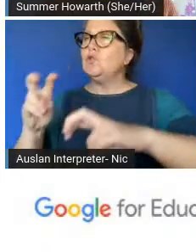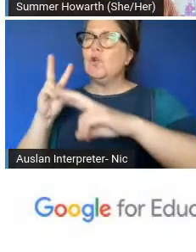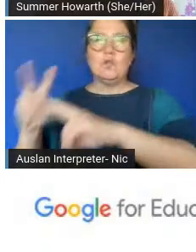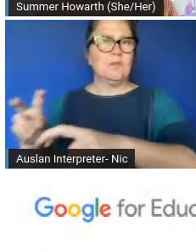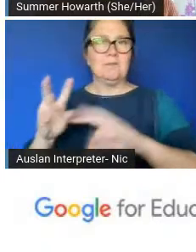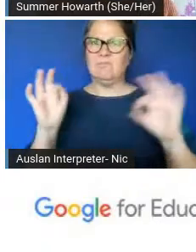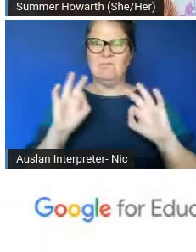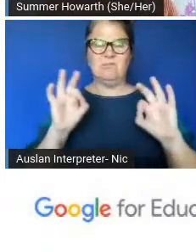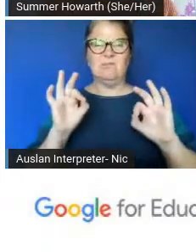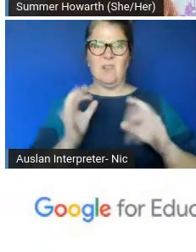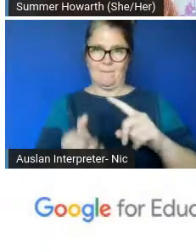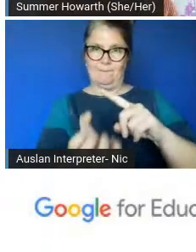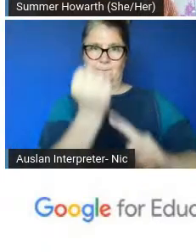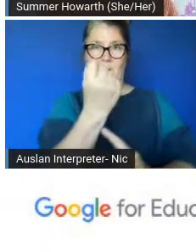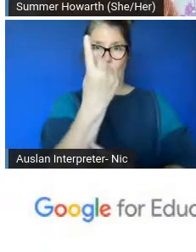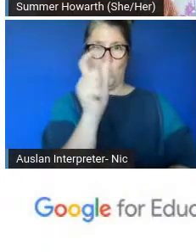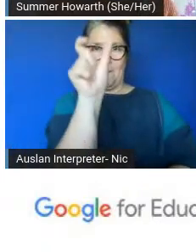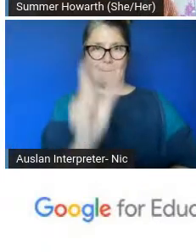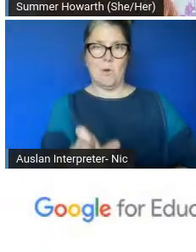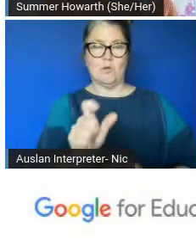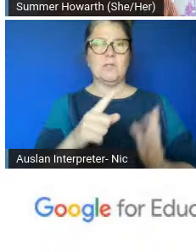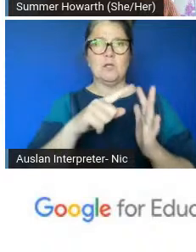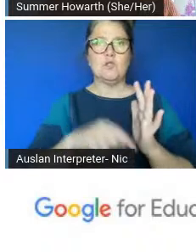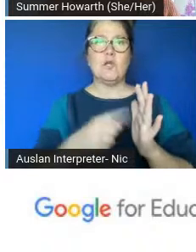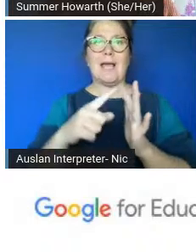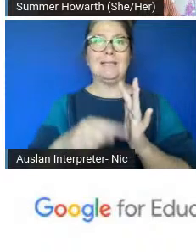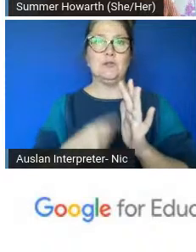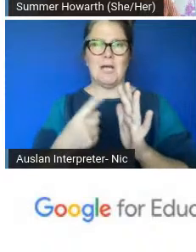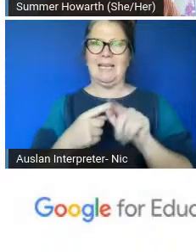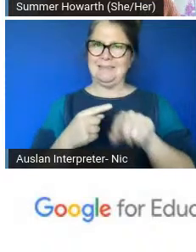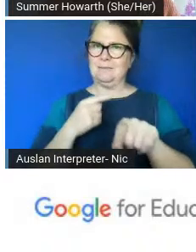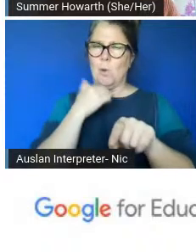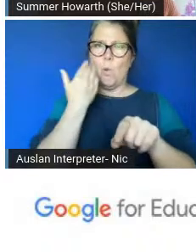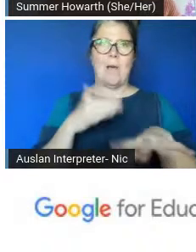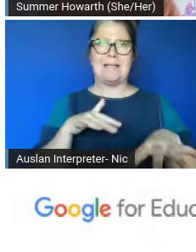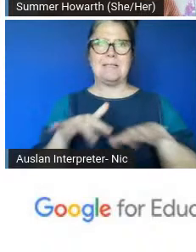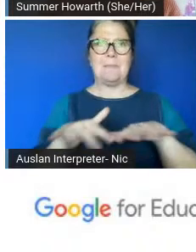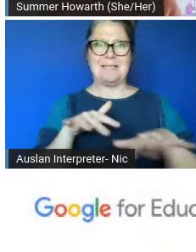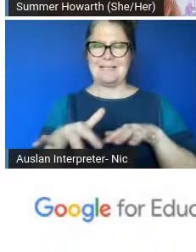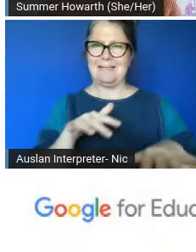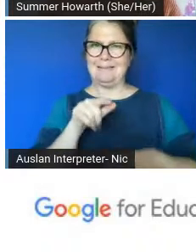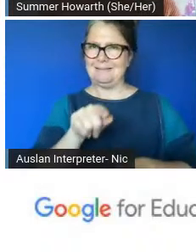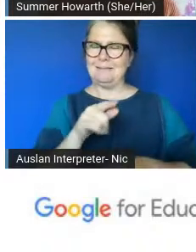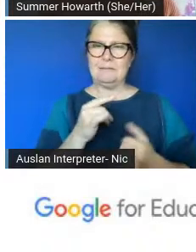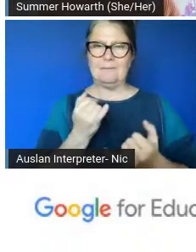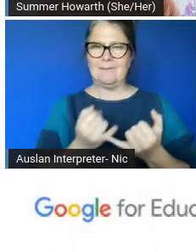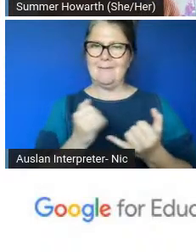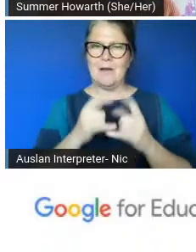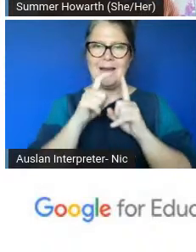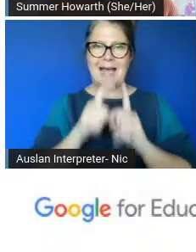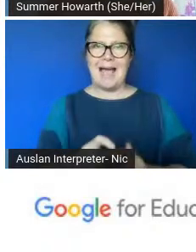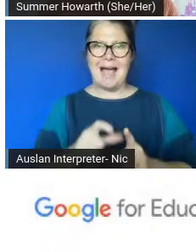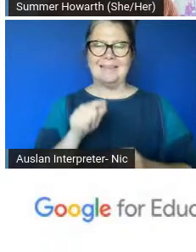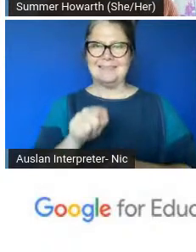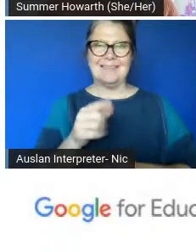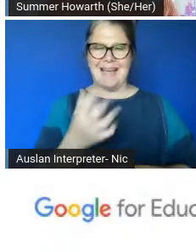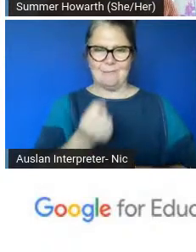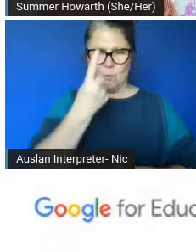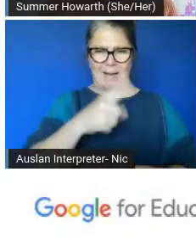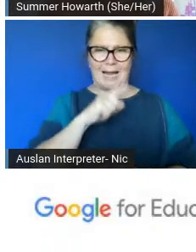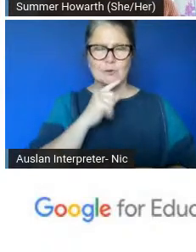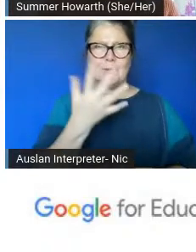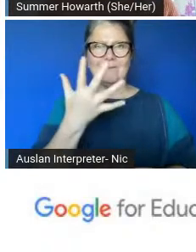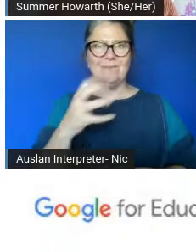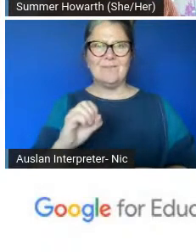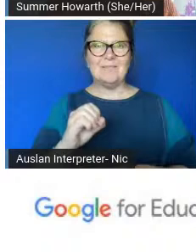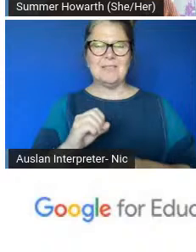find someone, and let's have a look. JJ Abrams, he's always busy. He's a very, very hard. He must be in about 150 Google Classrooms, I reckon.